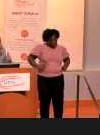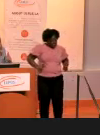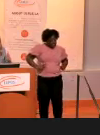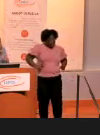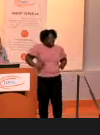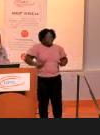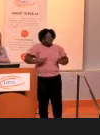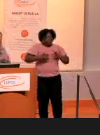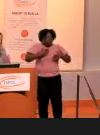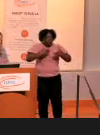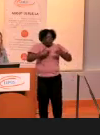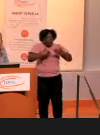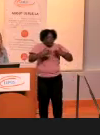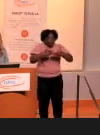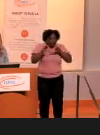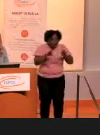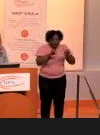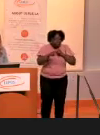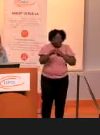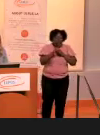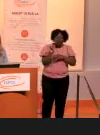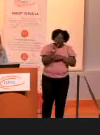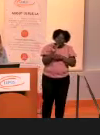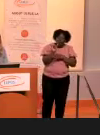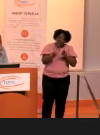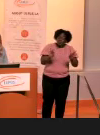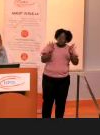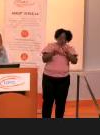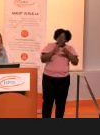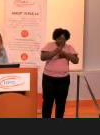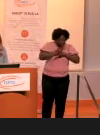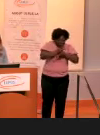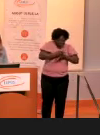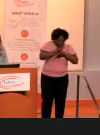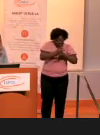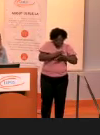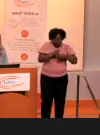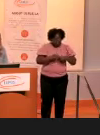more active. And it's also an important thing that we should be treating